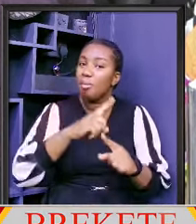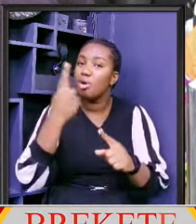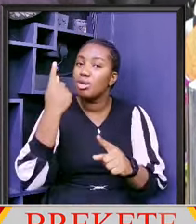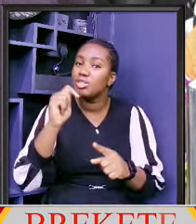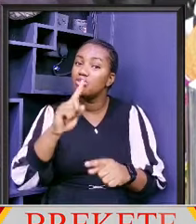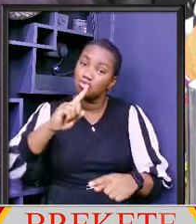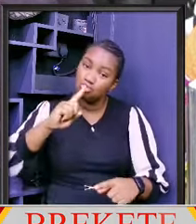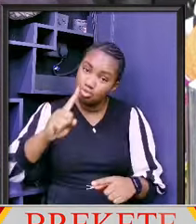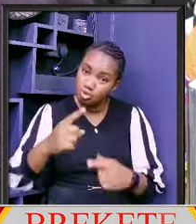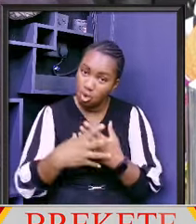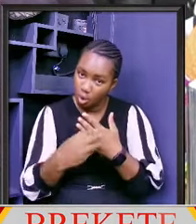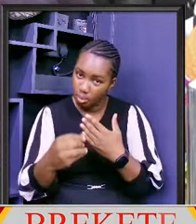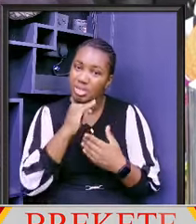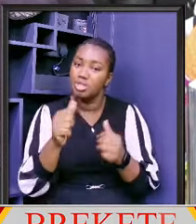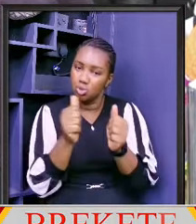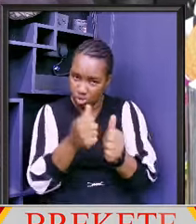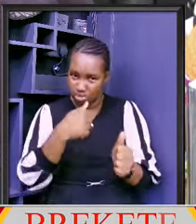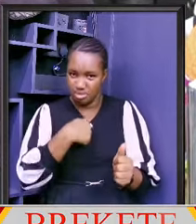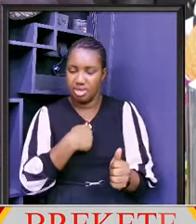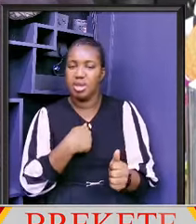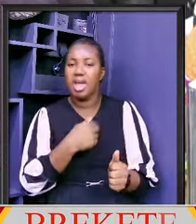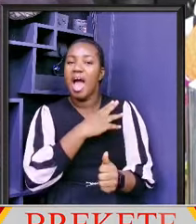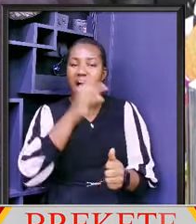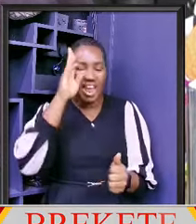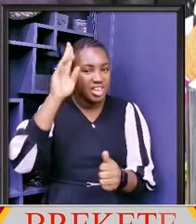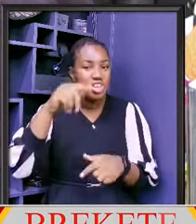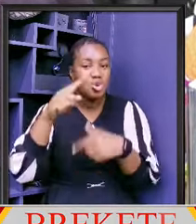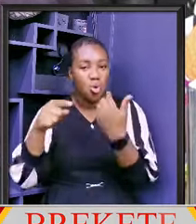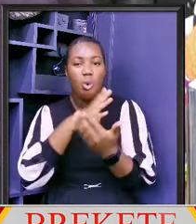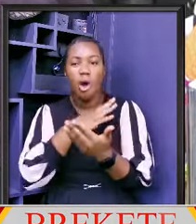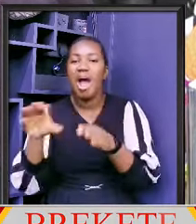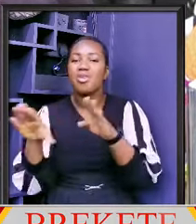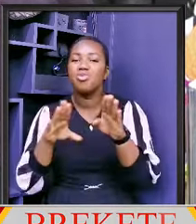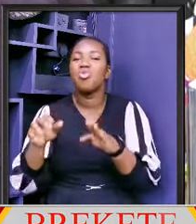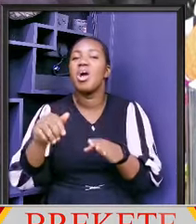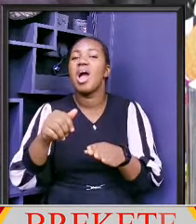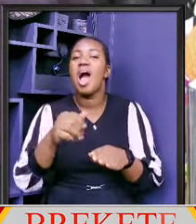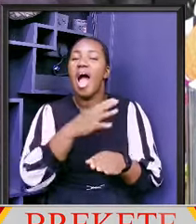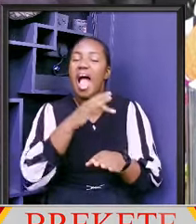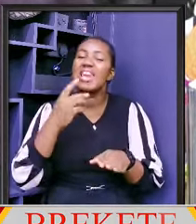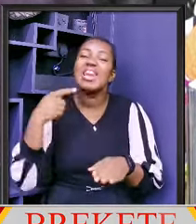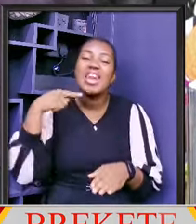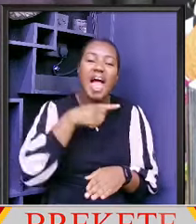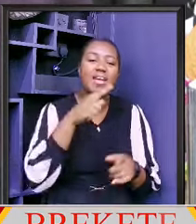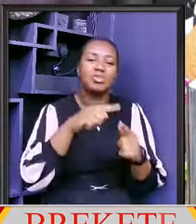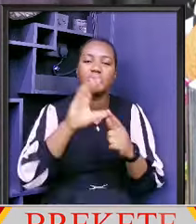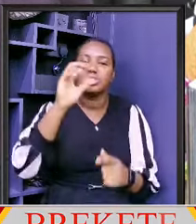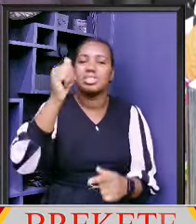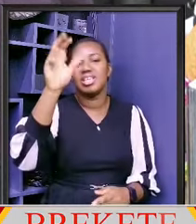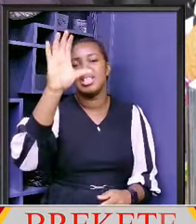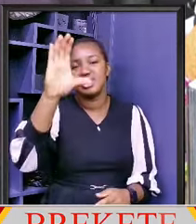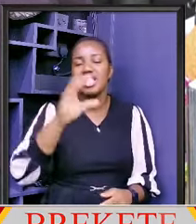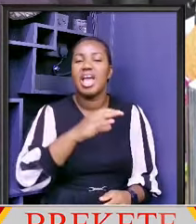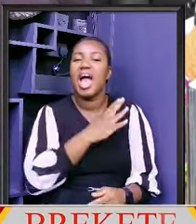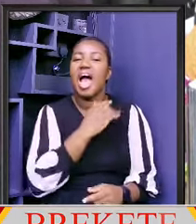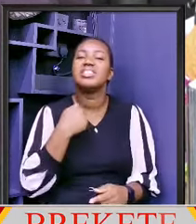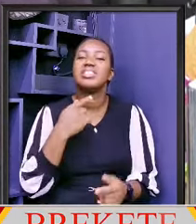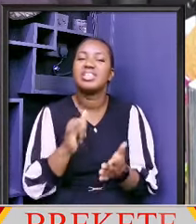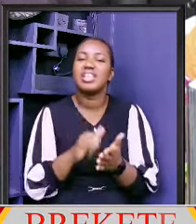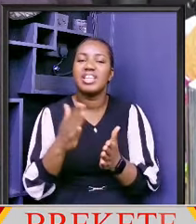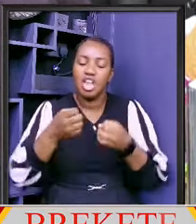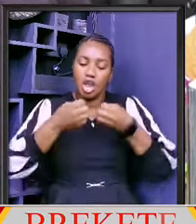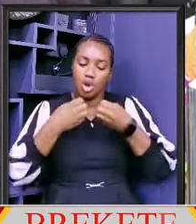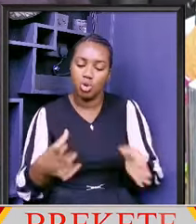is still with me, they went and deceived the CSU, said they lost that certificate. Then CSU issued another certificate, which is now